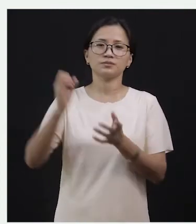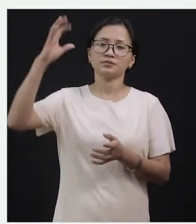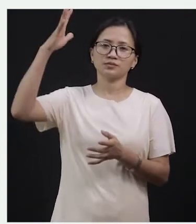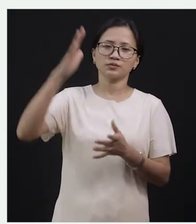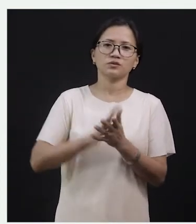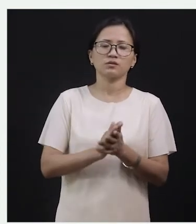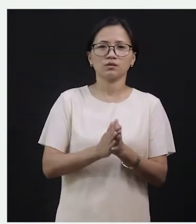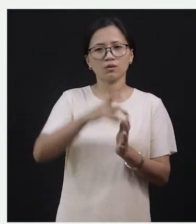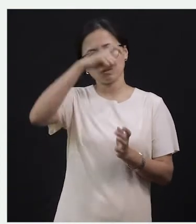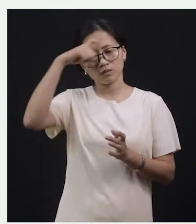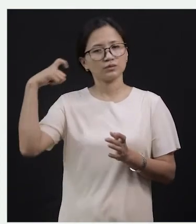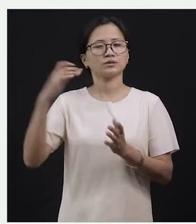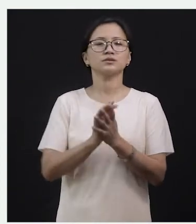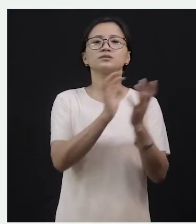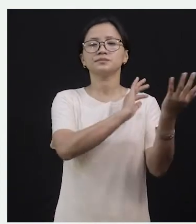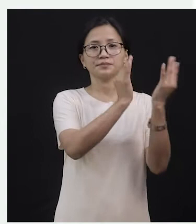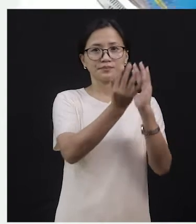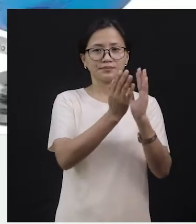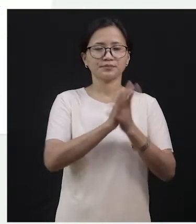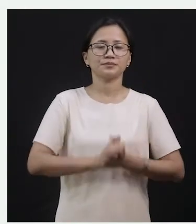the hottest planet. Okay,